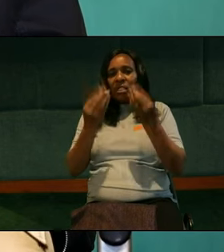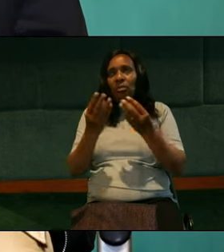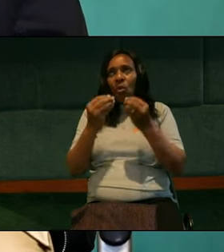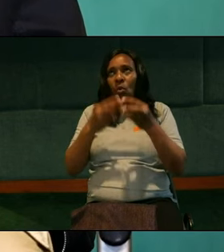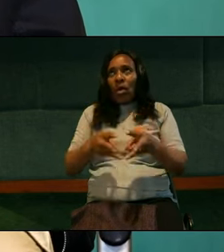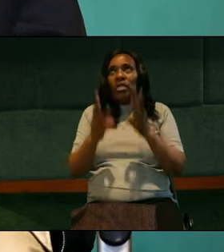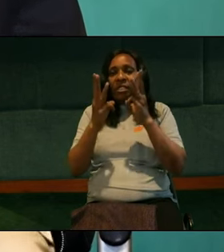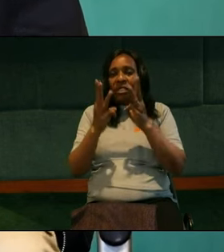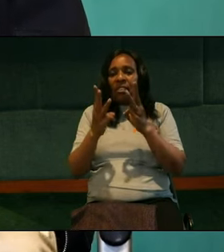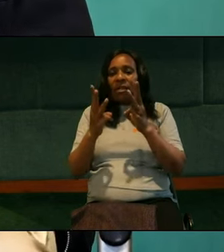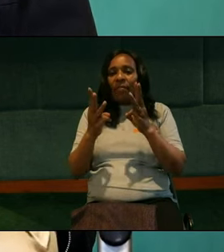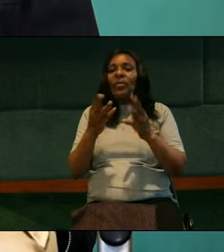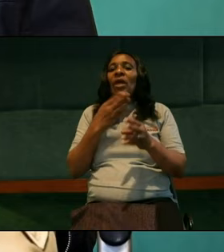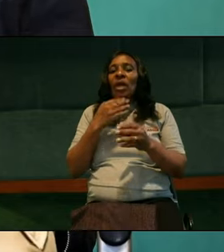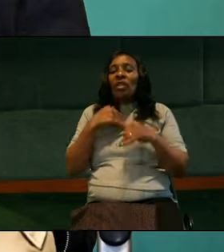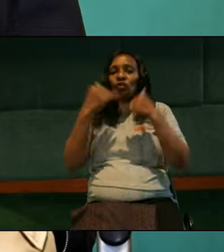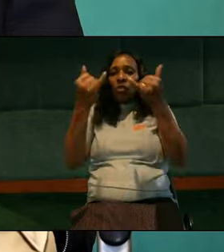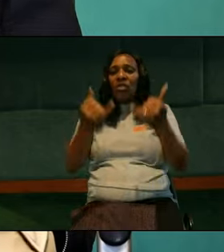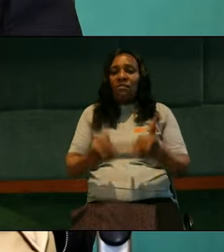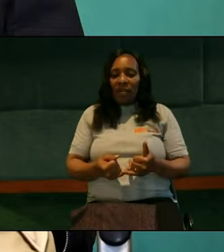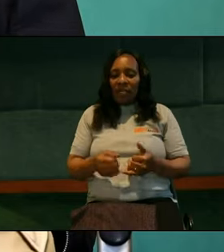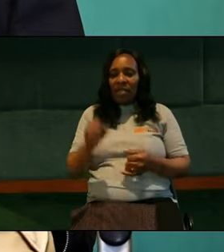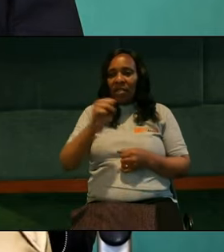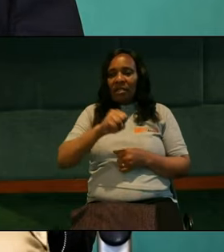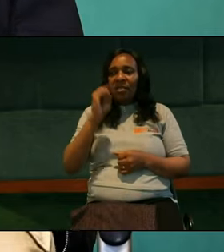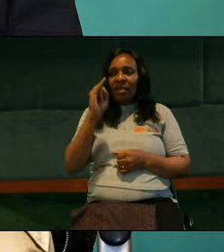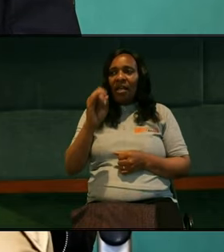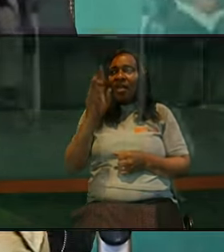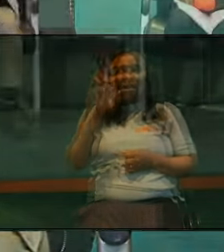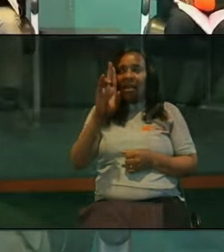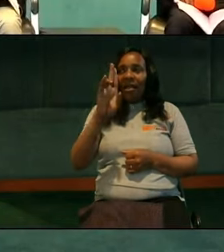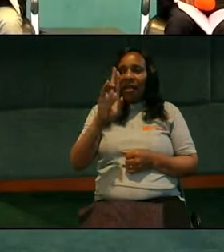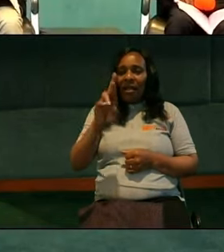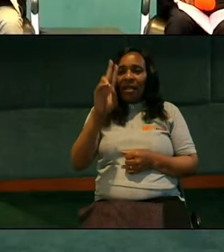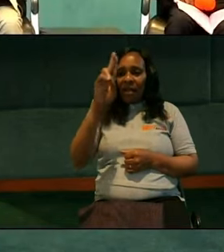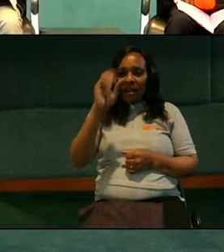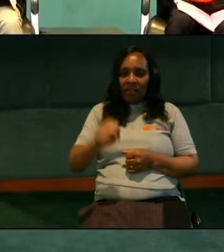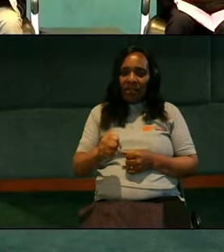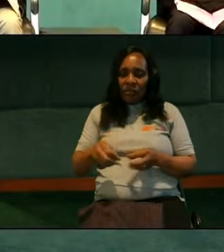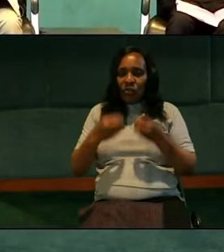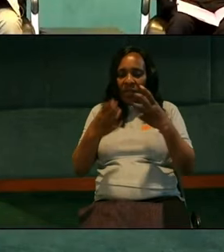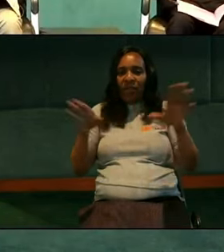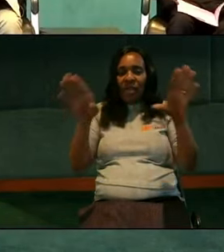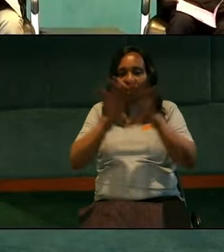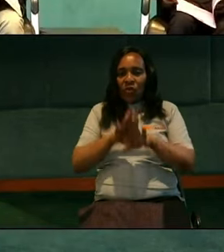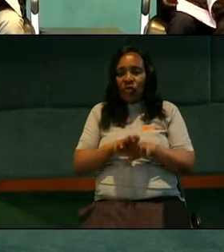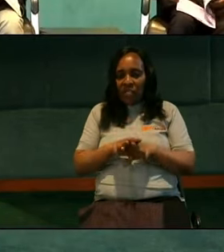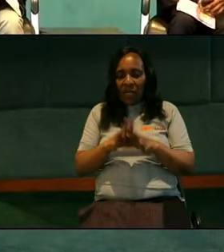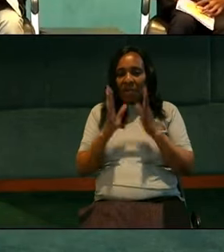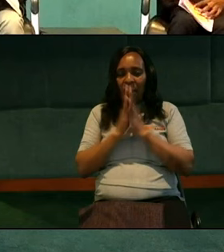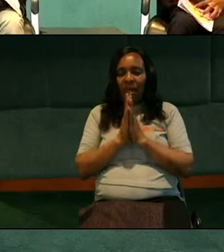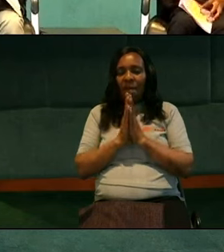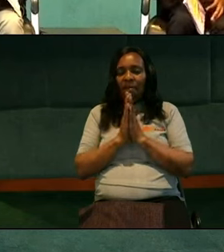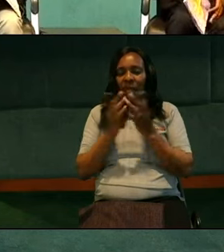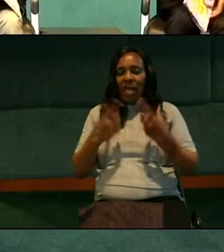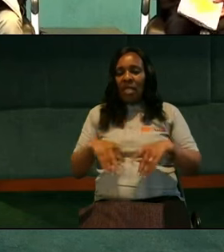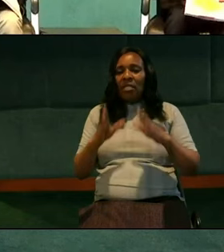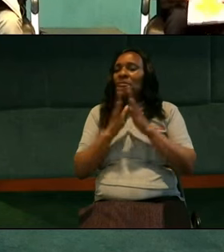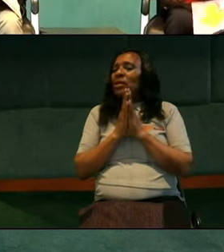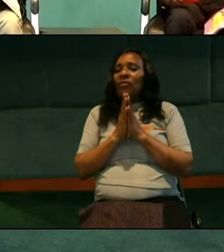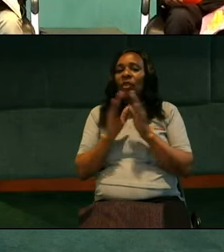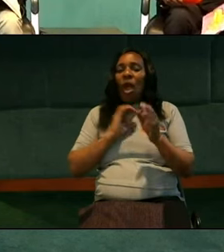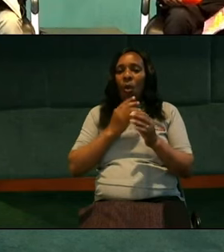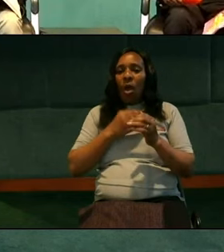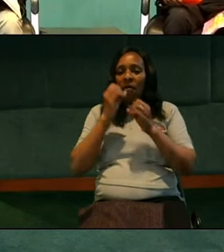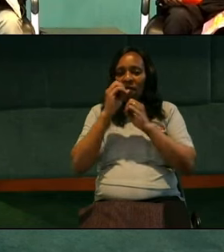I'd like to invite Silas to give us the closing prayer. Let's pray.